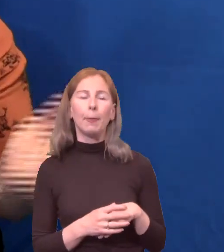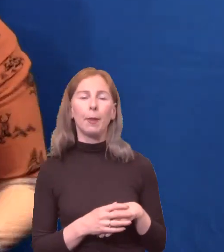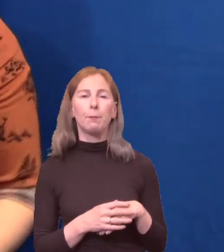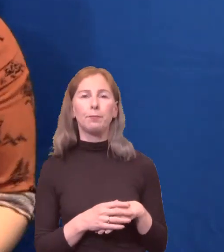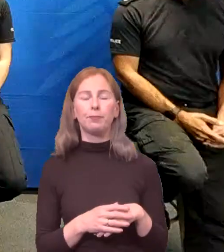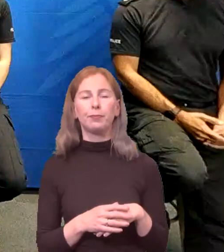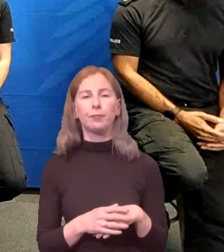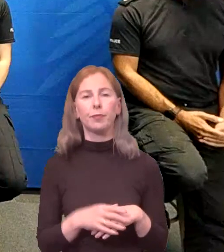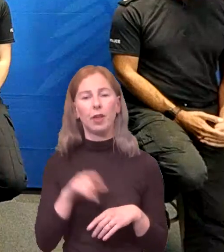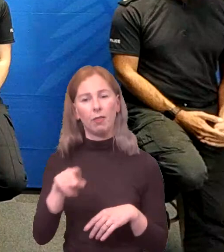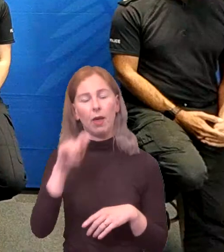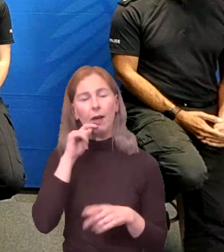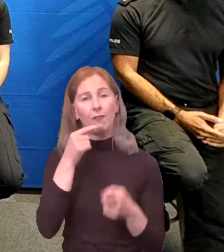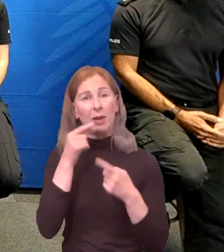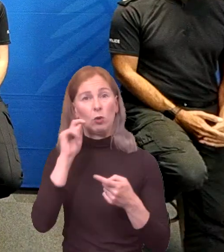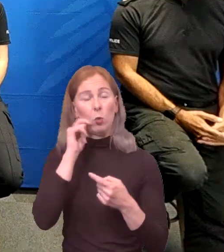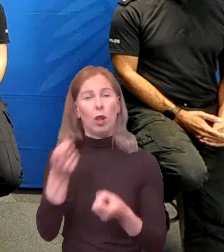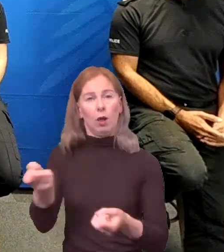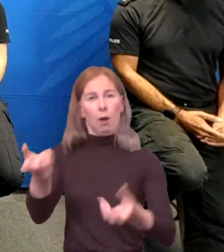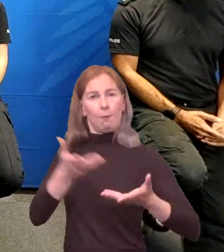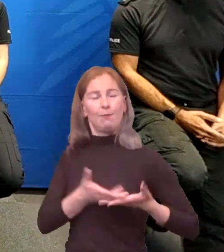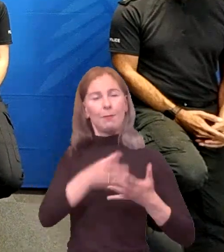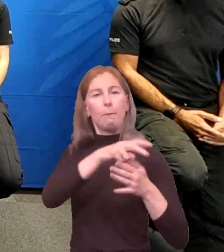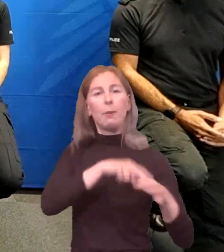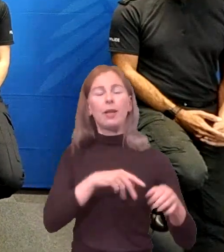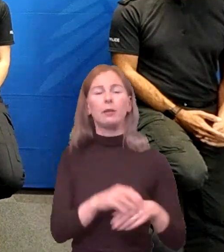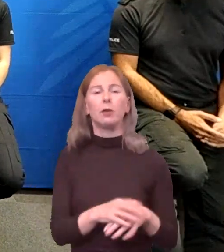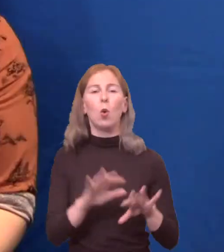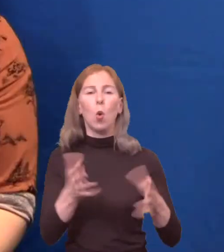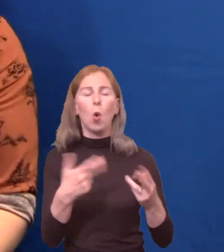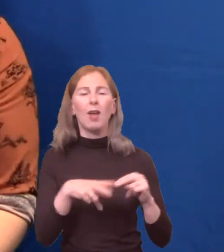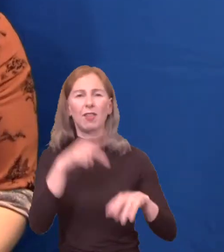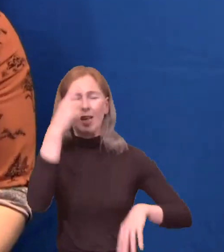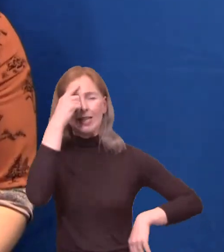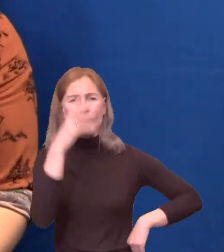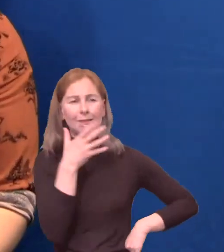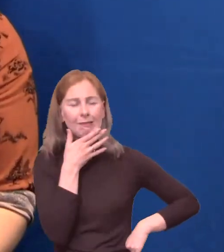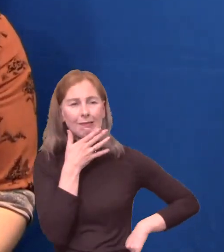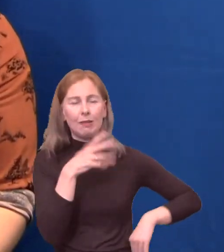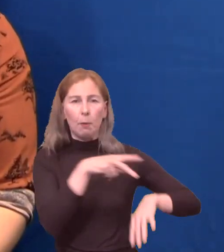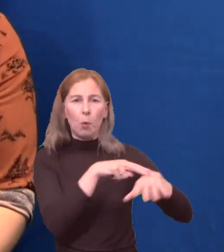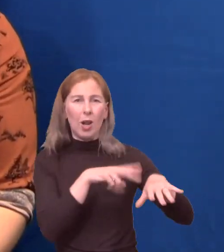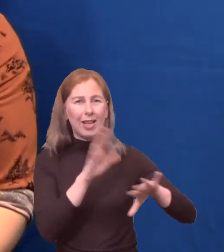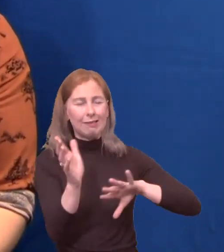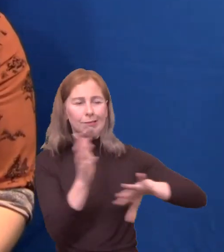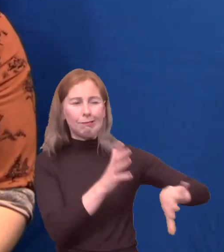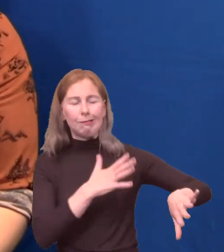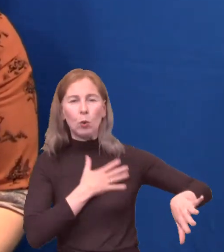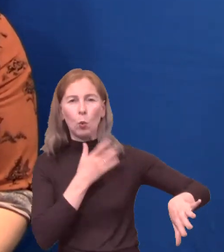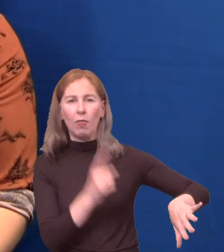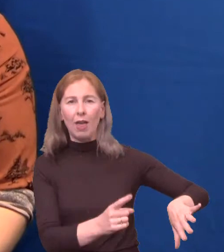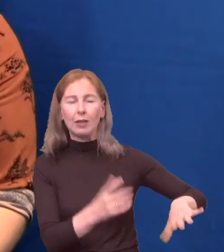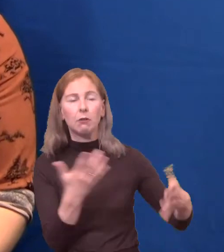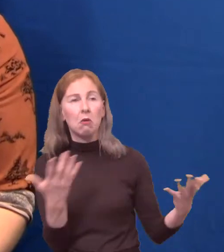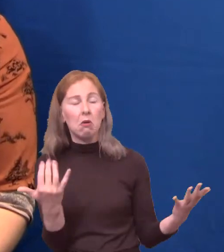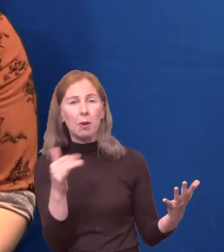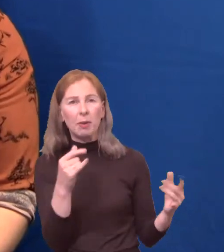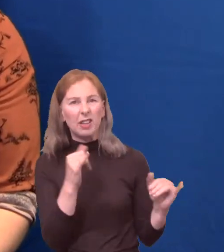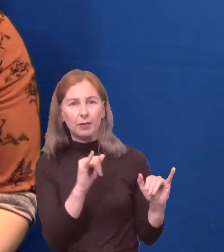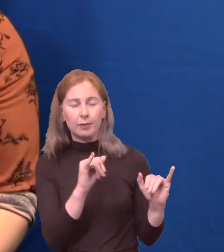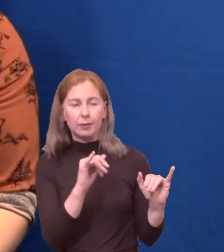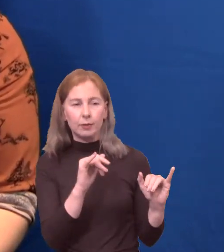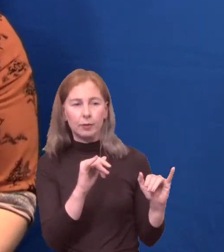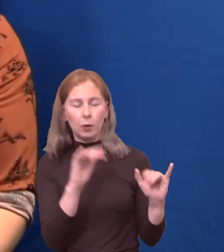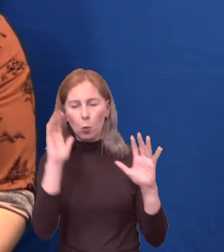to our offices. There's also, if you don't wish to speak to police, which we understand not everybody does, you may have had a bad experience, or you may be just